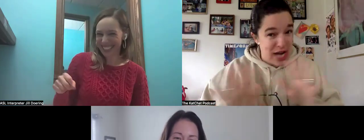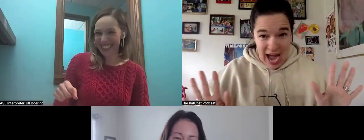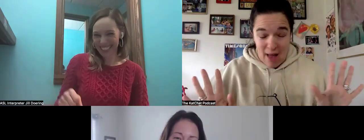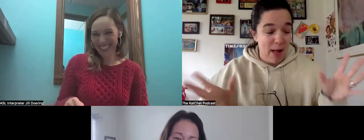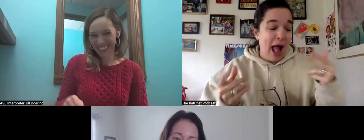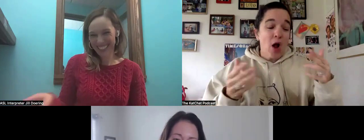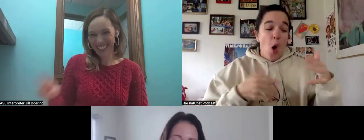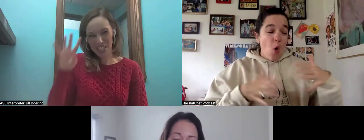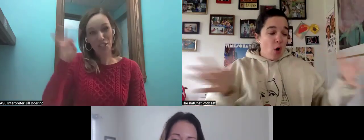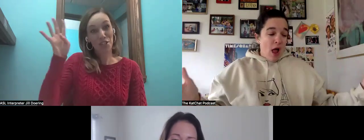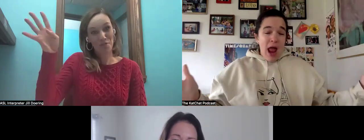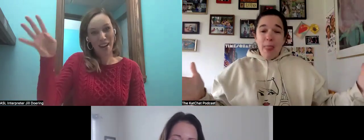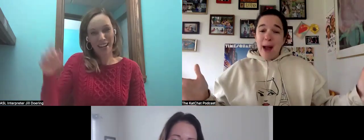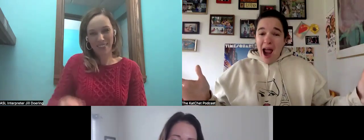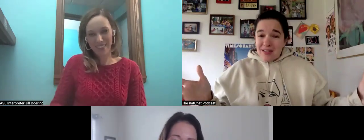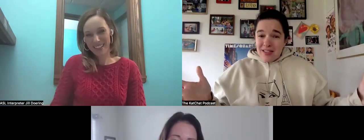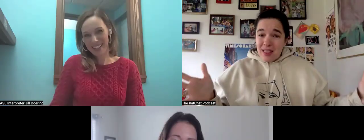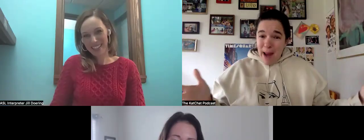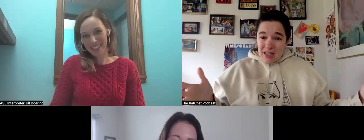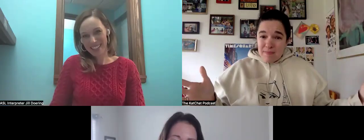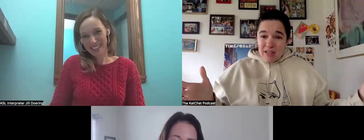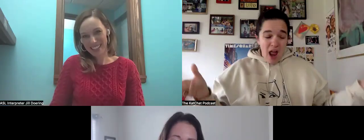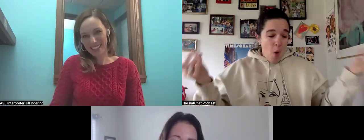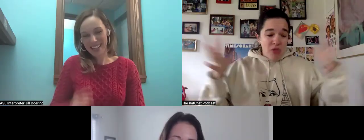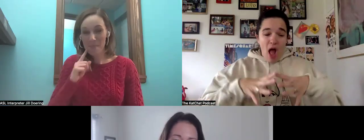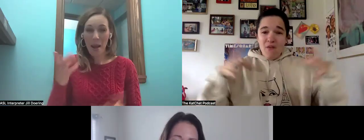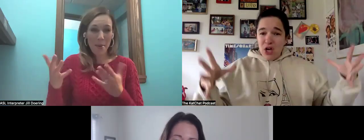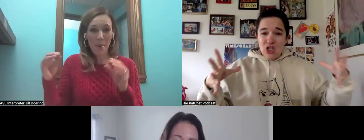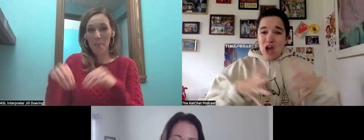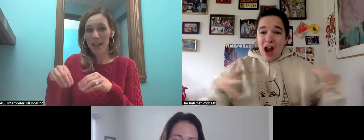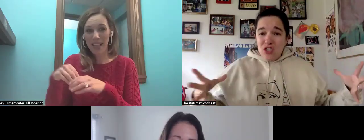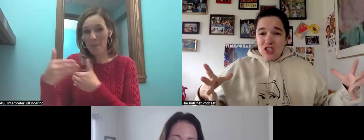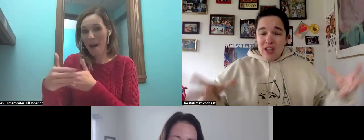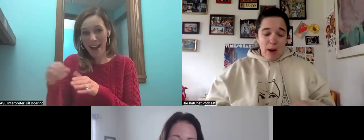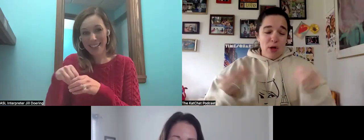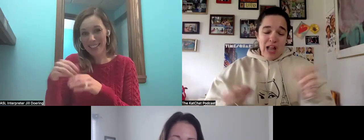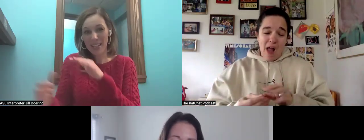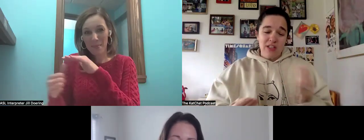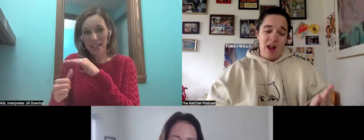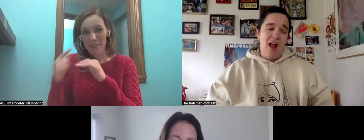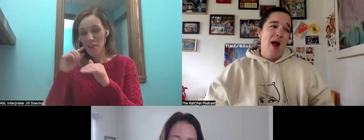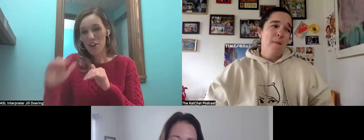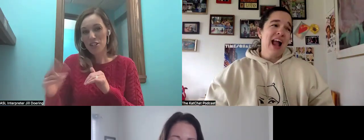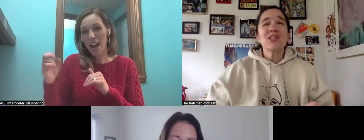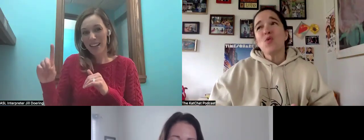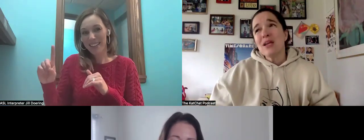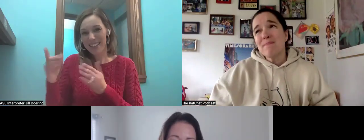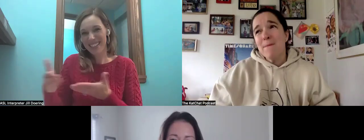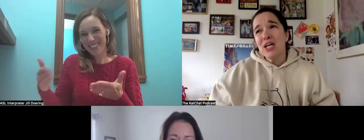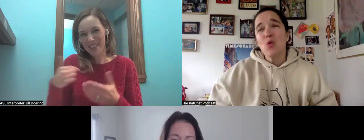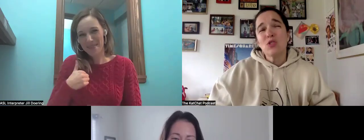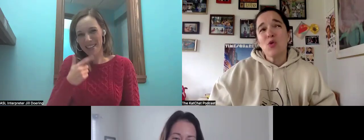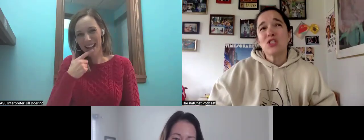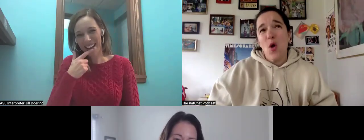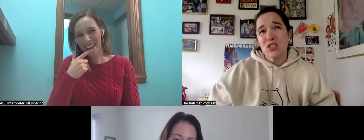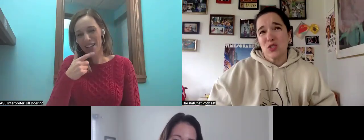she's creative. I'm not go in the back, in the basement with all of her childhood stuff. I put out that, oh my God, do we remember